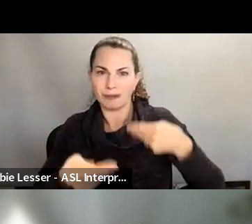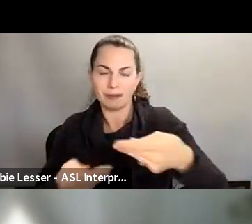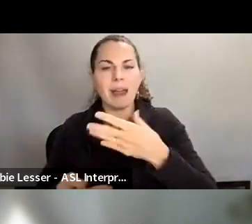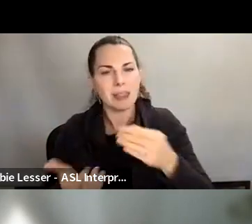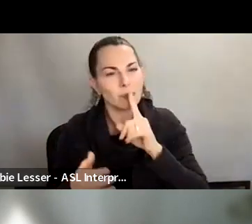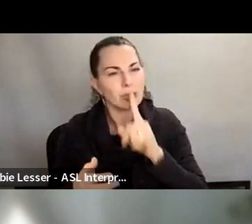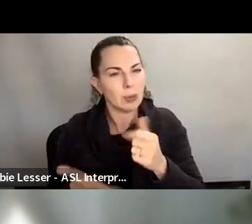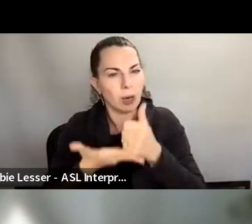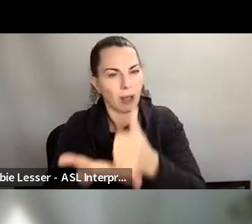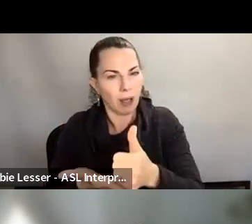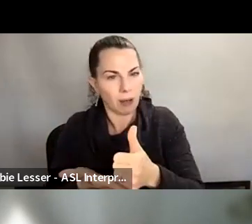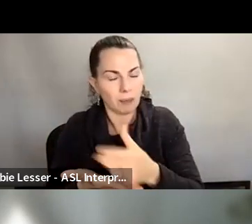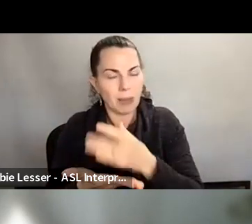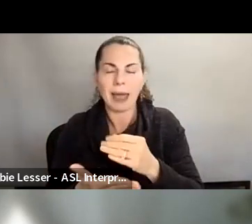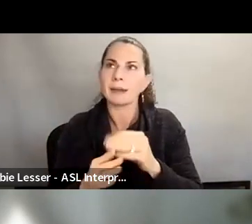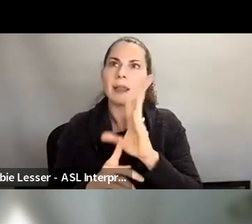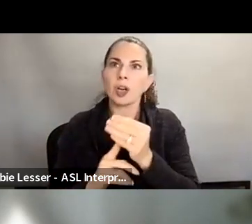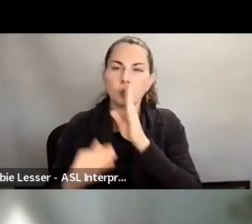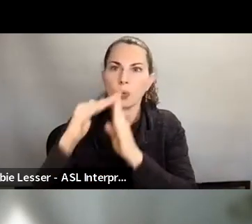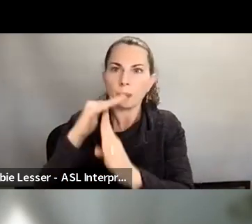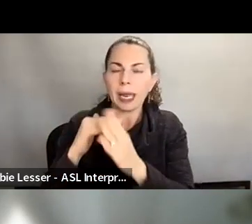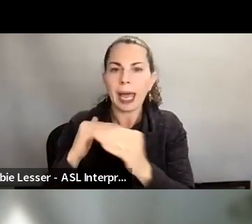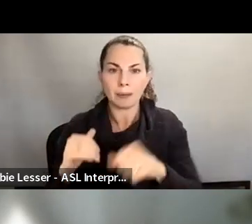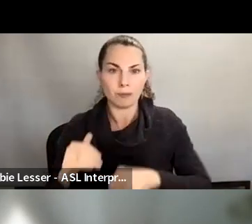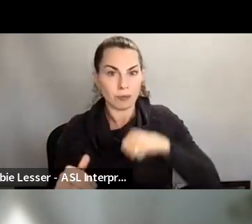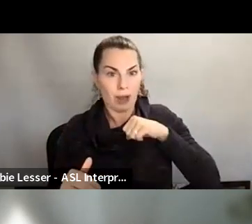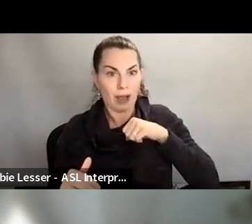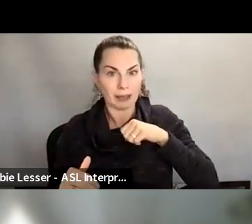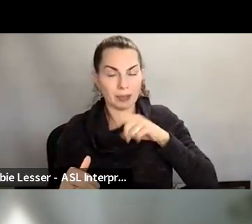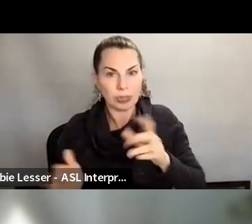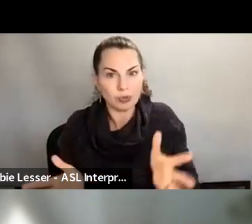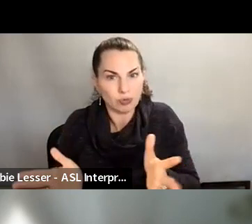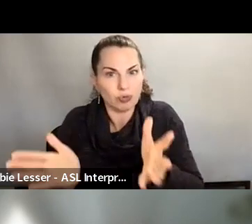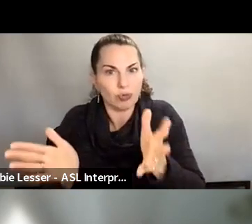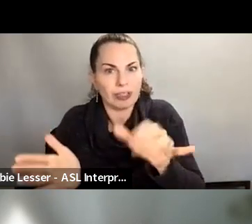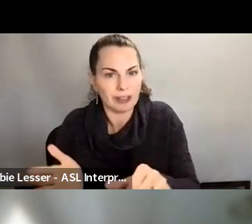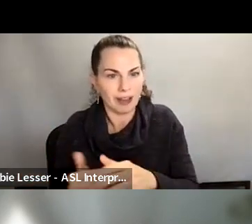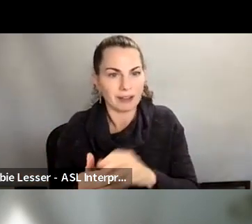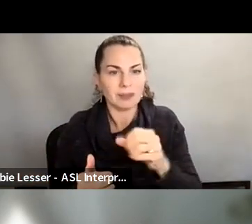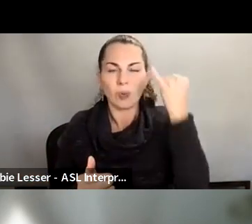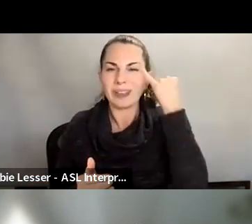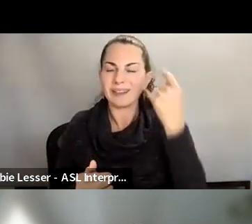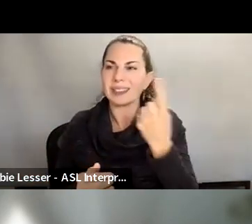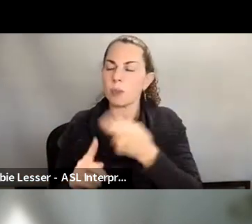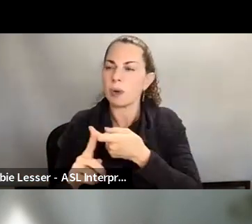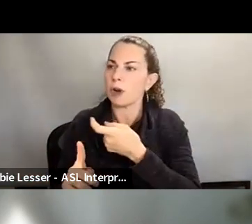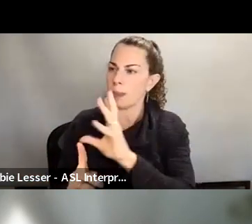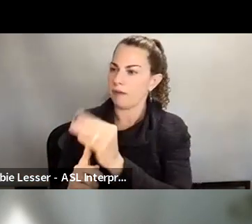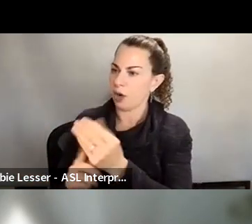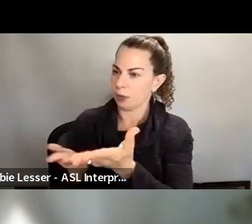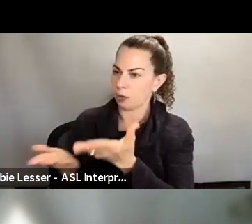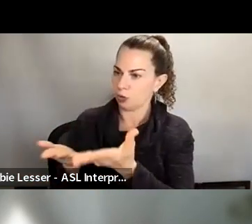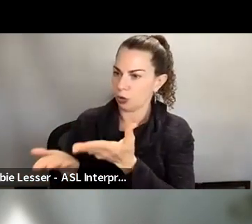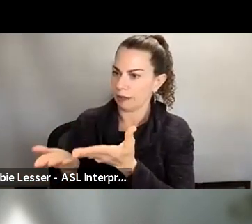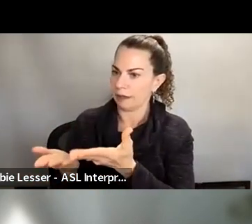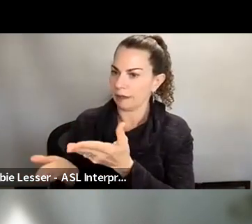the cultural humility and pride needs to be cultivated. So if somebody from environmental services spoke